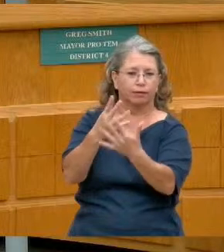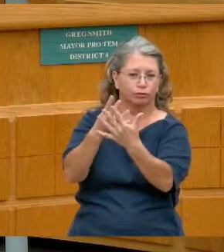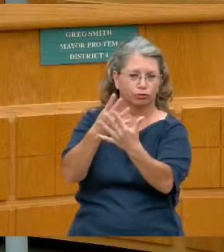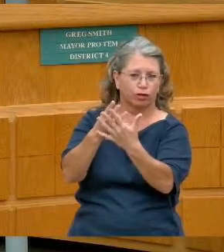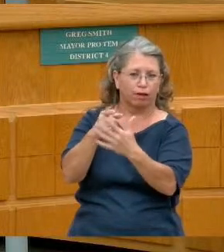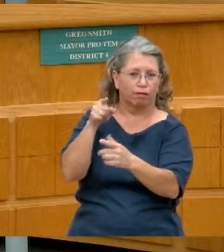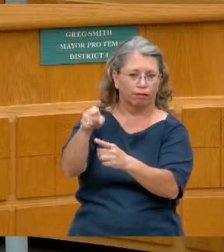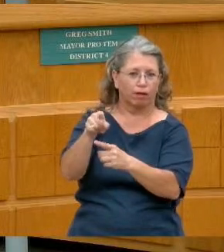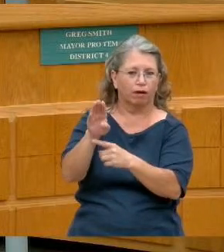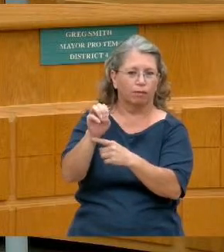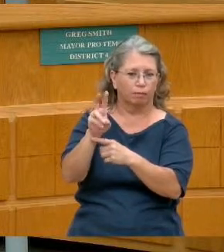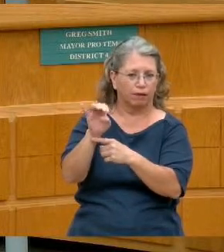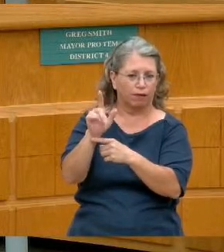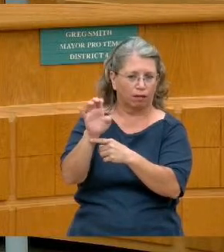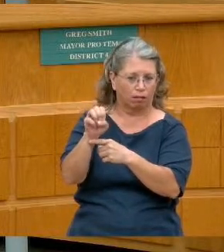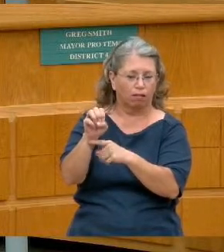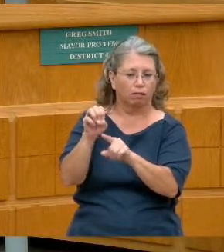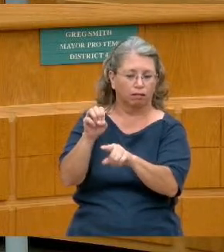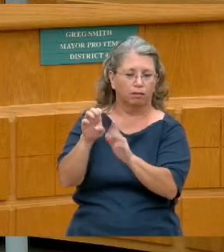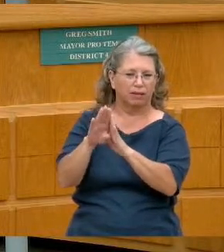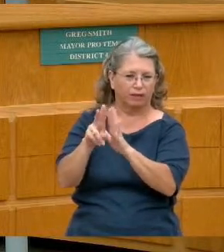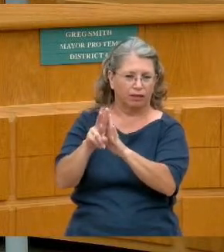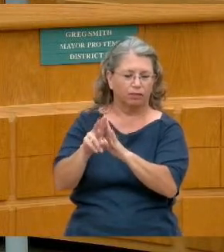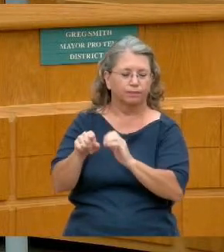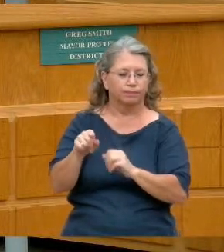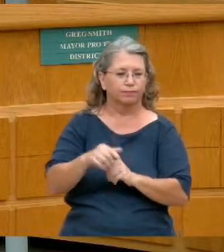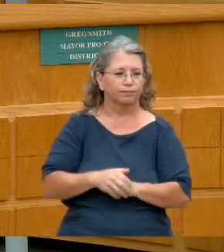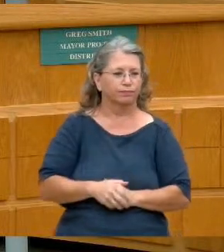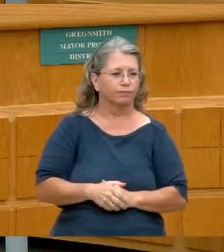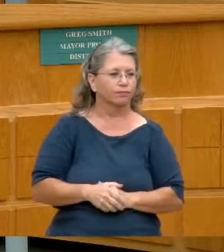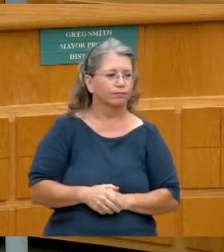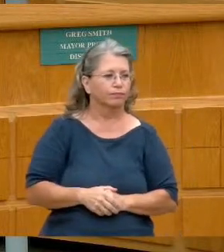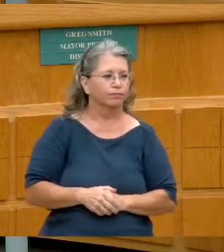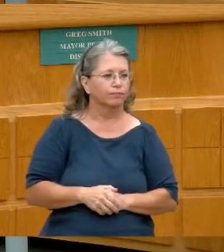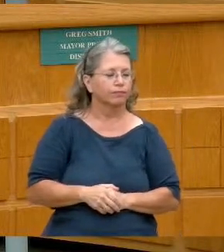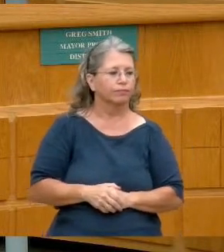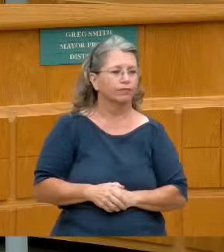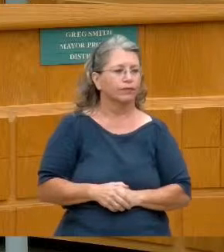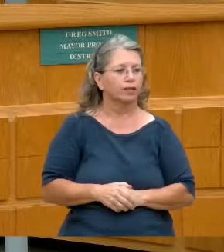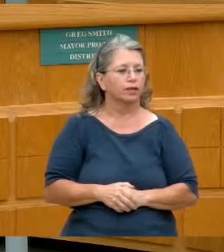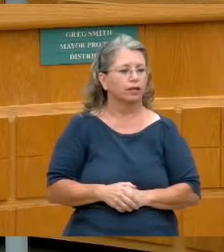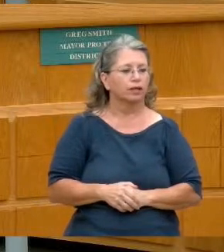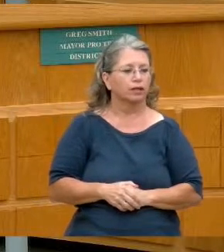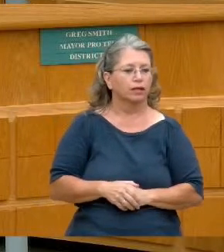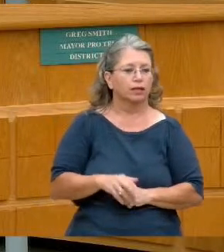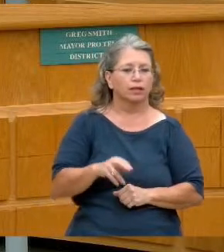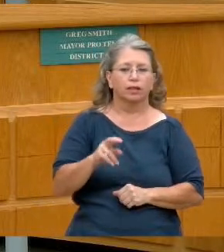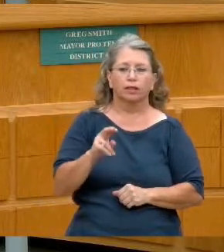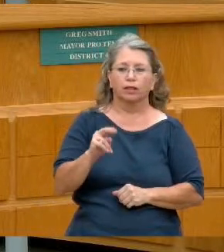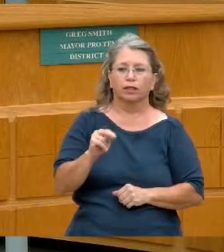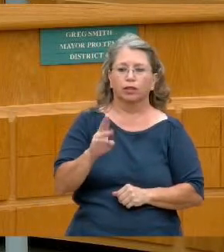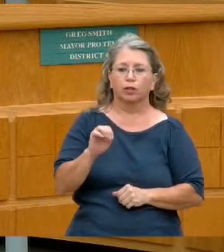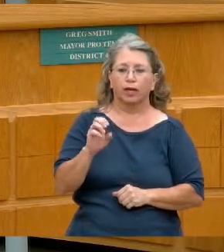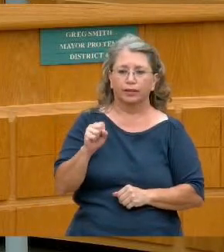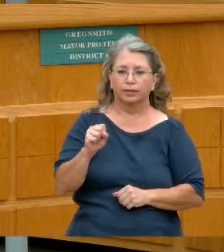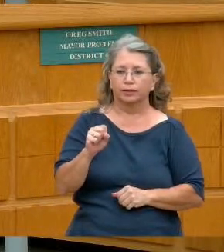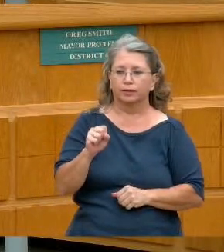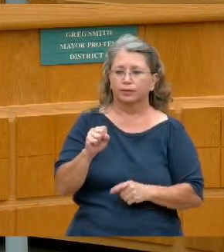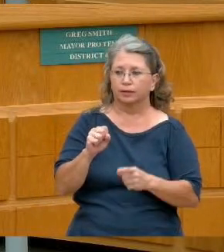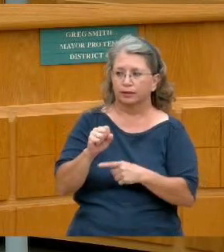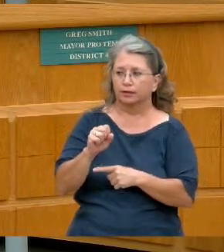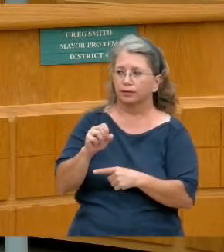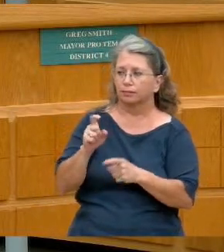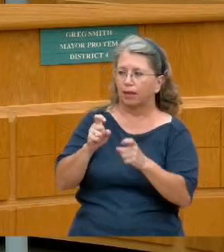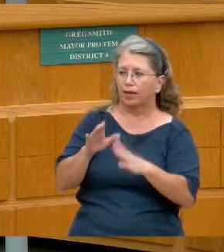accounts for a good portion of those. The Nueces update, I defer to Manager Zanoni's